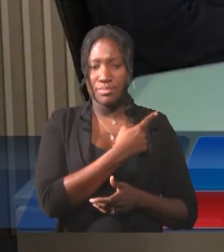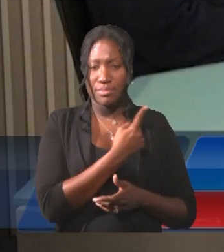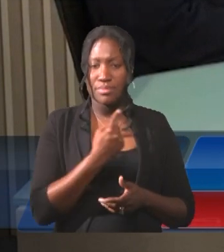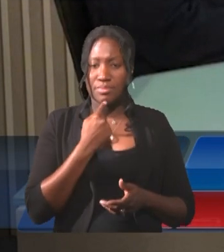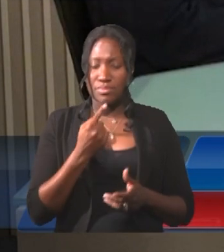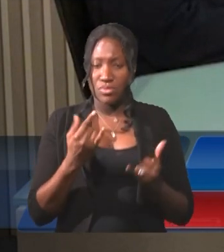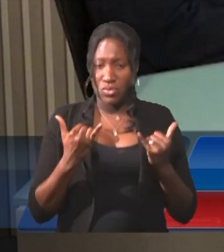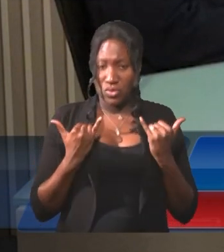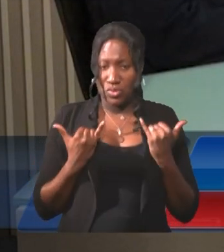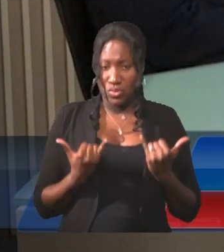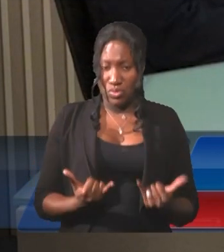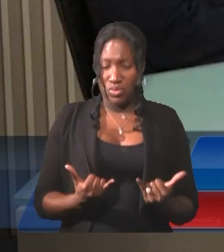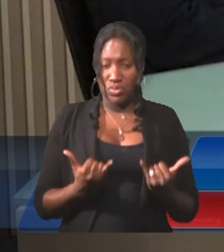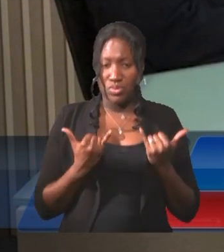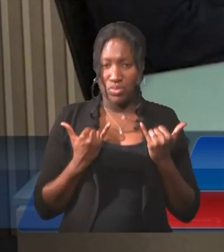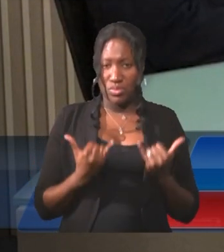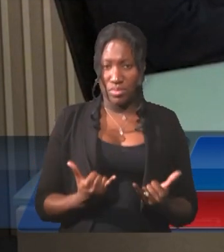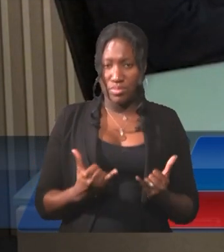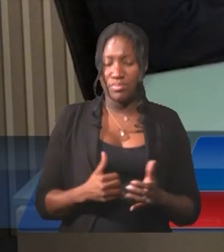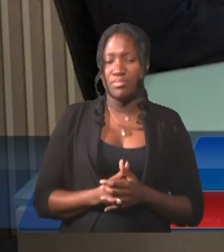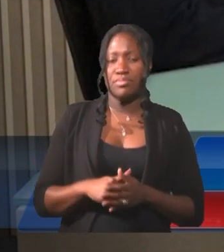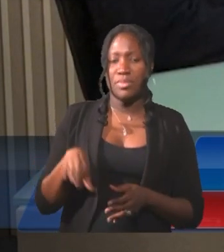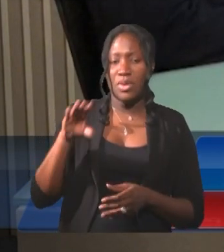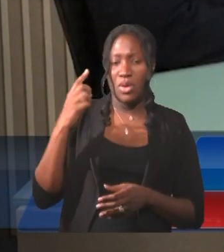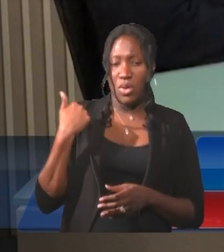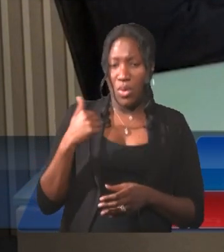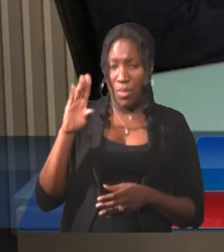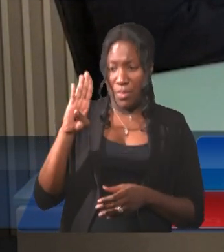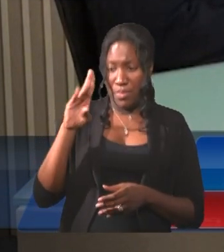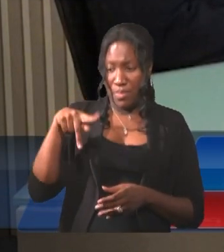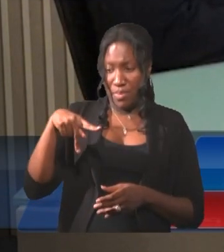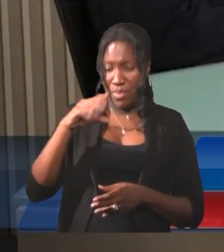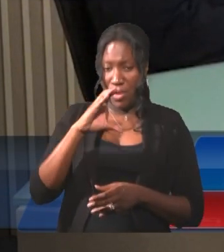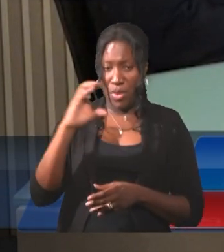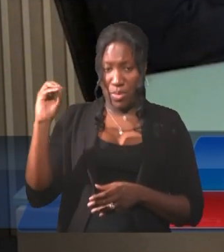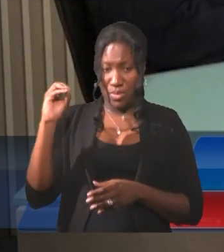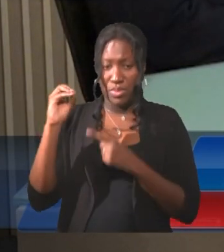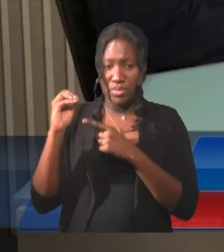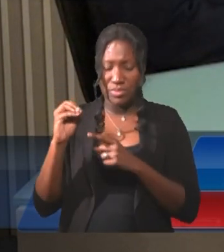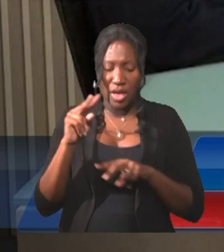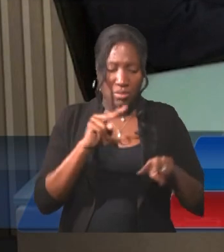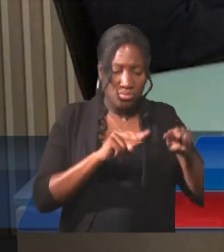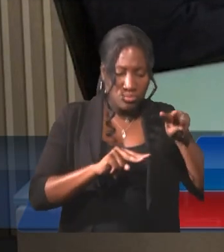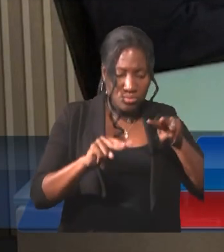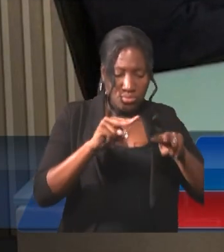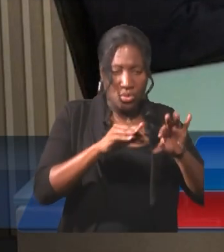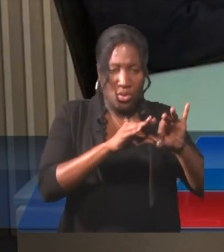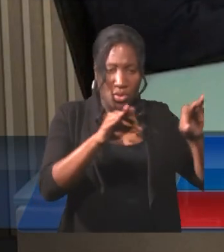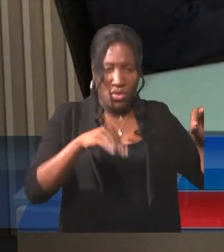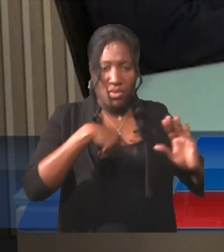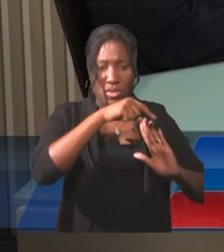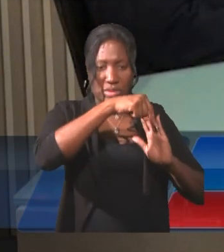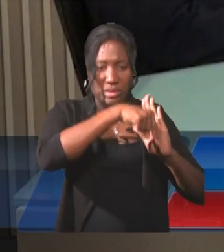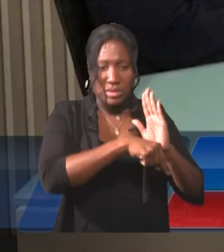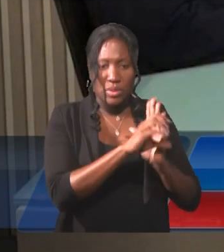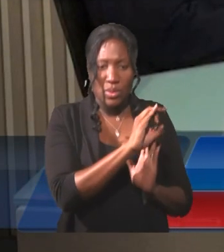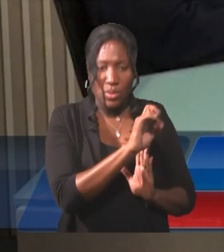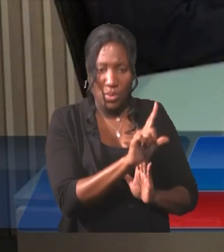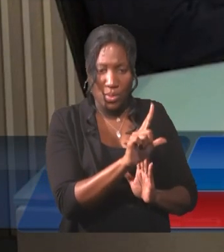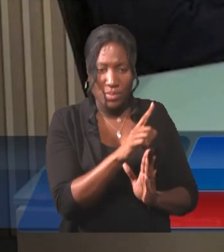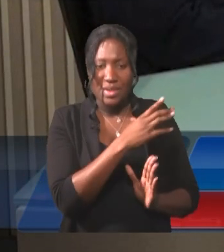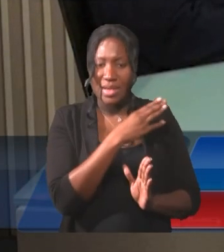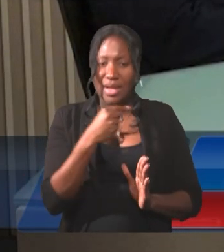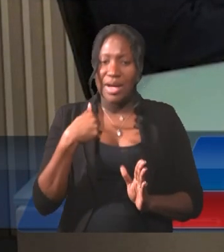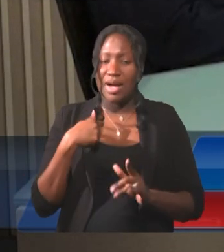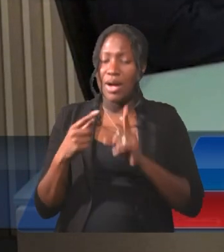BP is doing the seismic over the Manikin field. This week, I negotiated and got, with the assistance of Vice President Delcy Rodriguez,